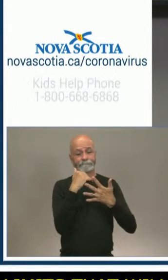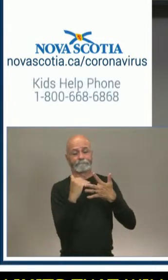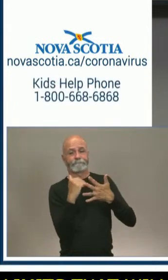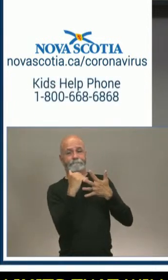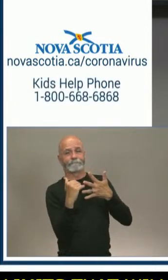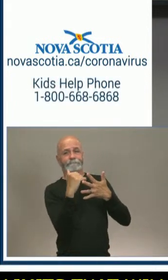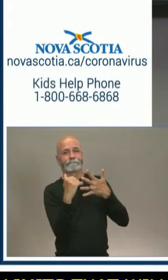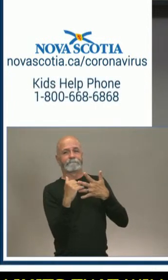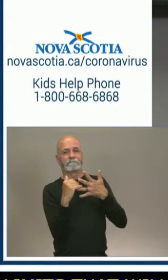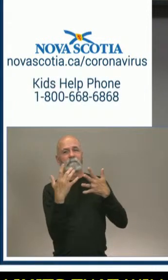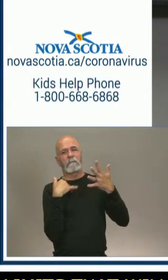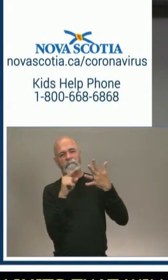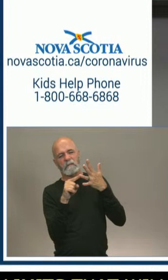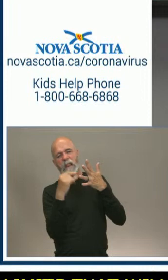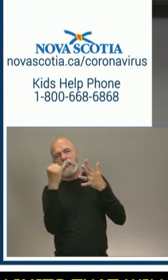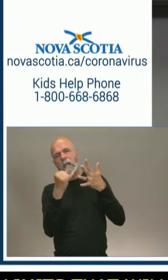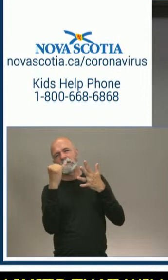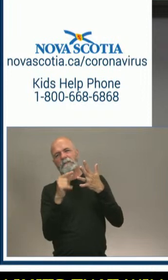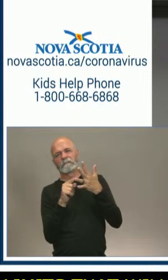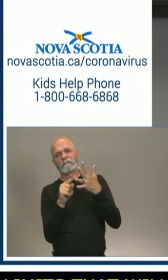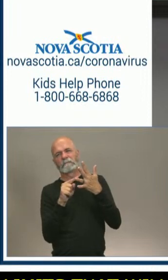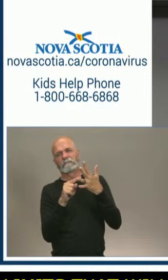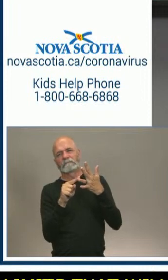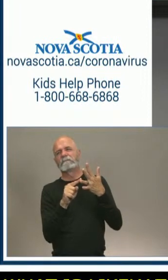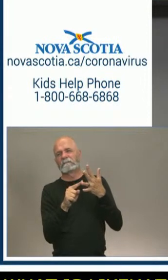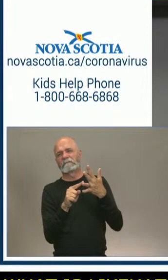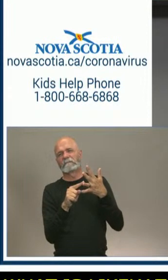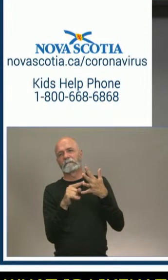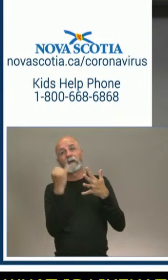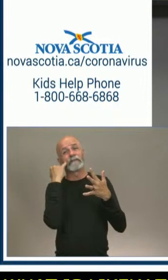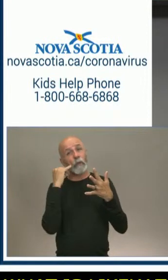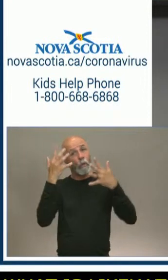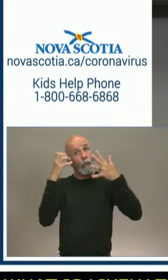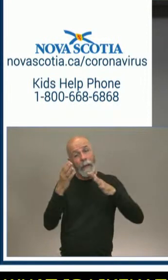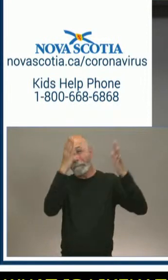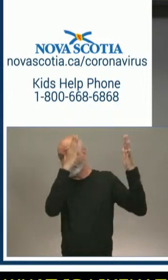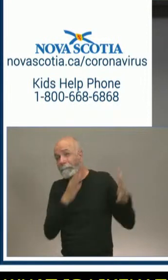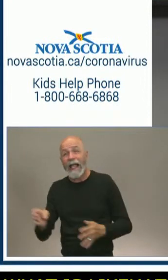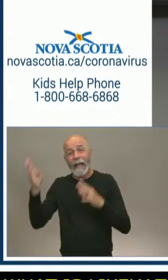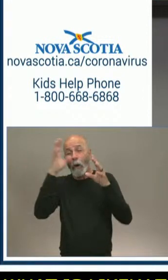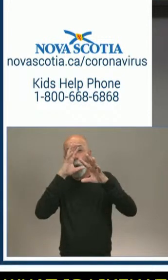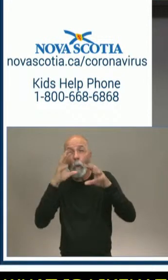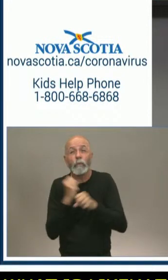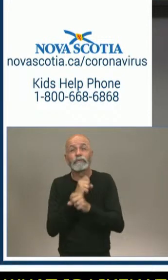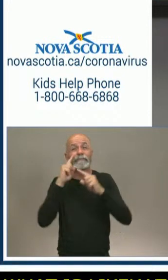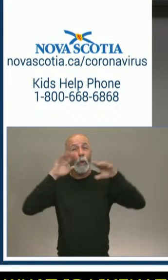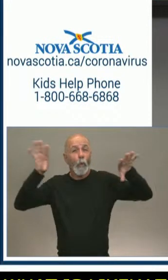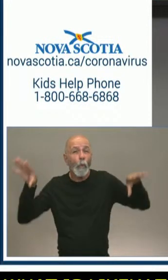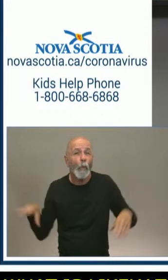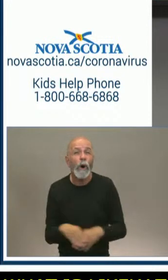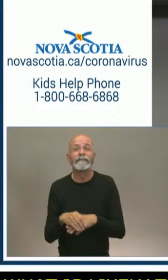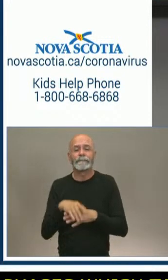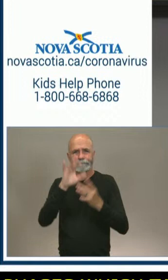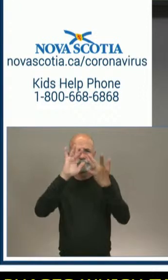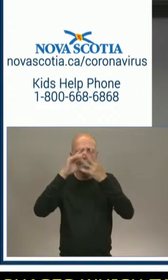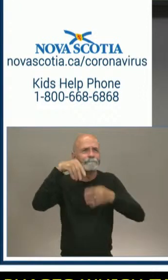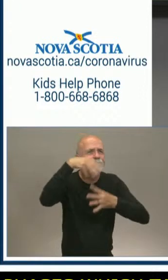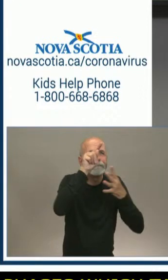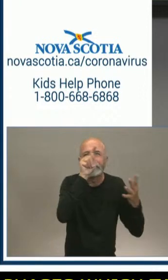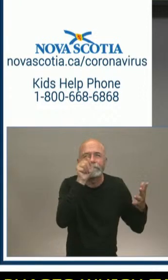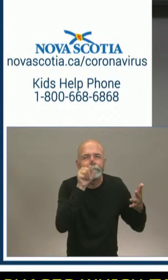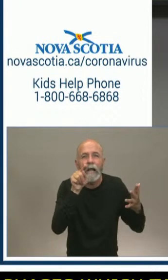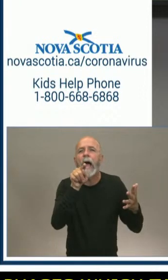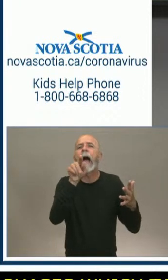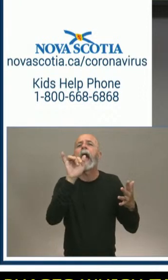end of the summer. So I would encourage anybody planning a wedding or any other kind of event to look at that website, because it'll give you a